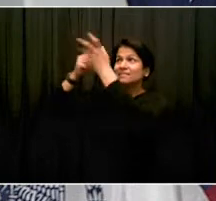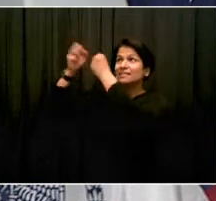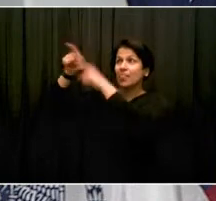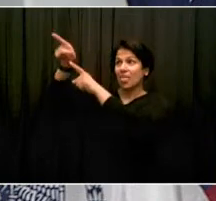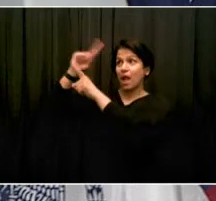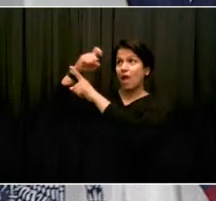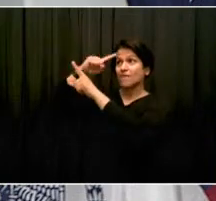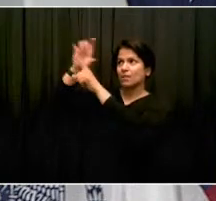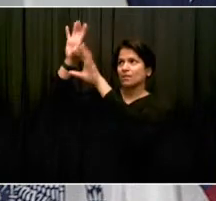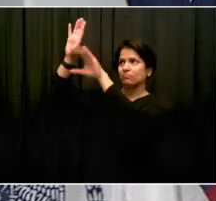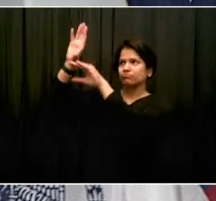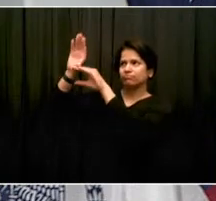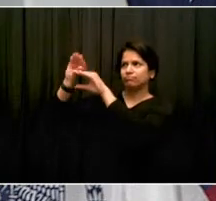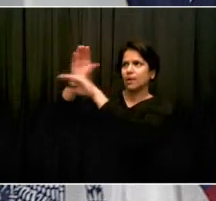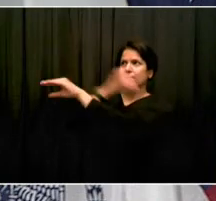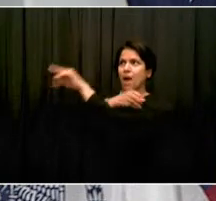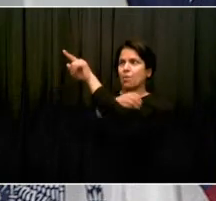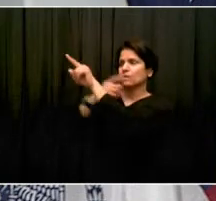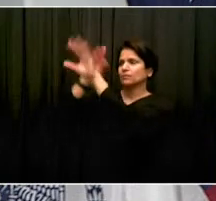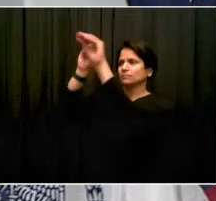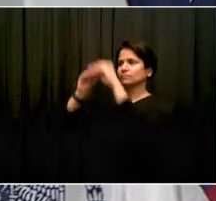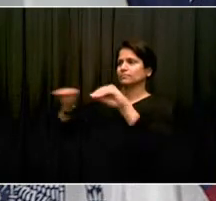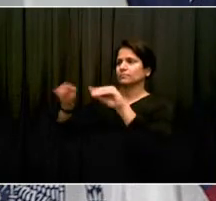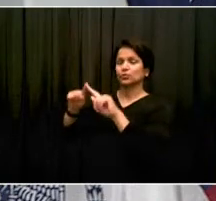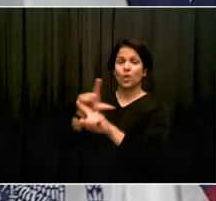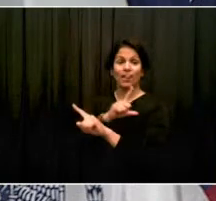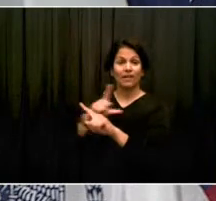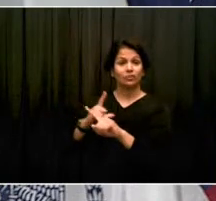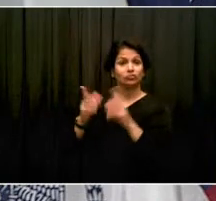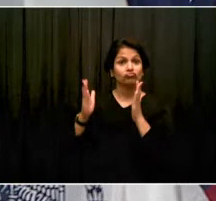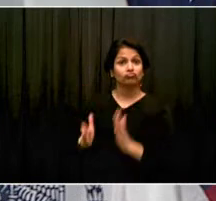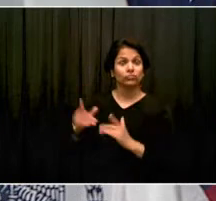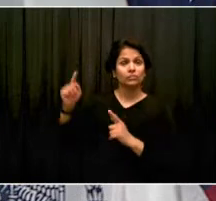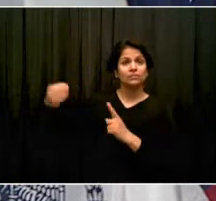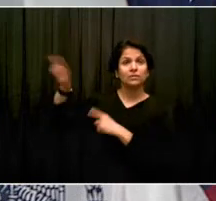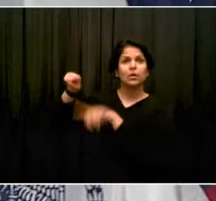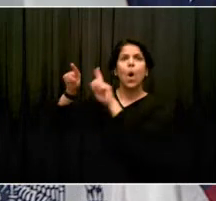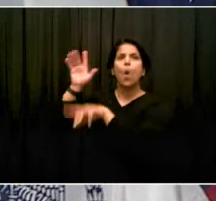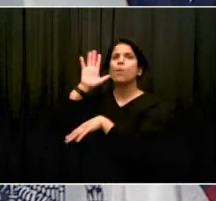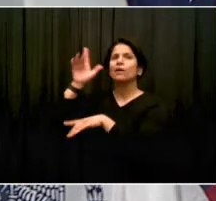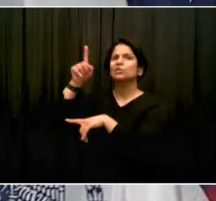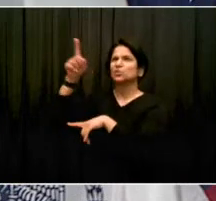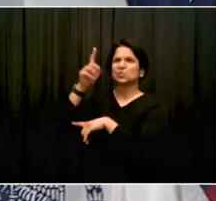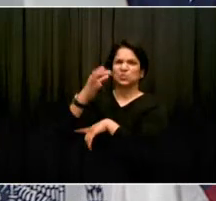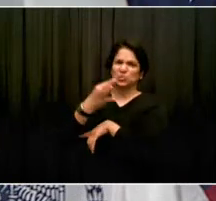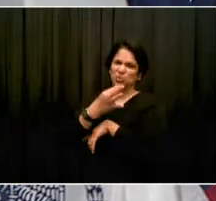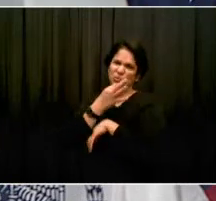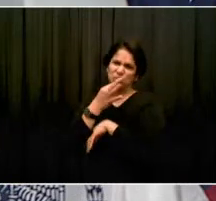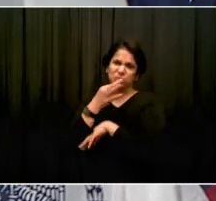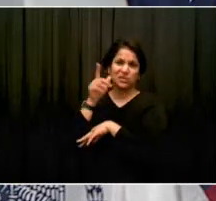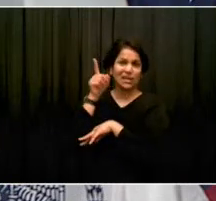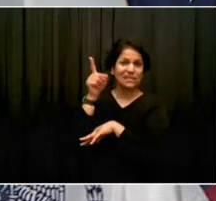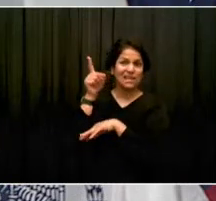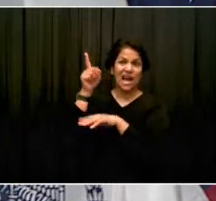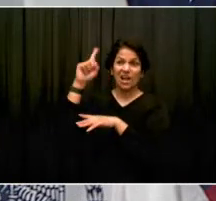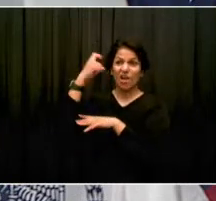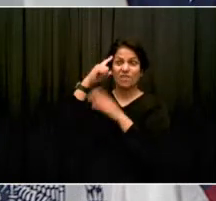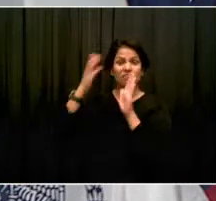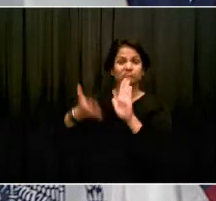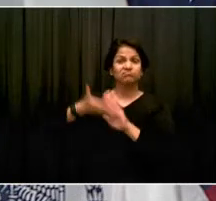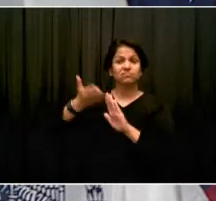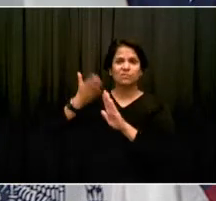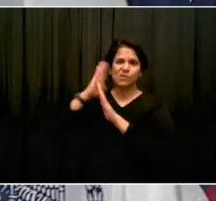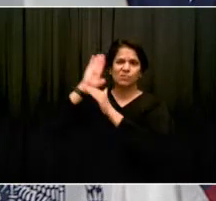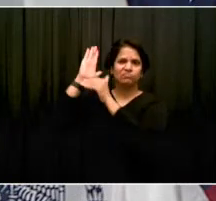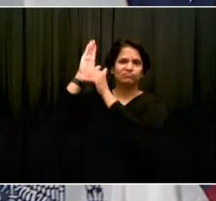us back to normal democracy so we can make these decisions and move forward properly. But mainly, I think the people are going to want it, Henry. I think this is a goal that